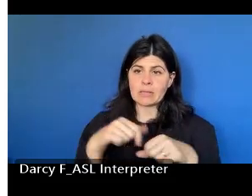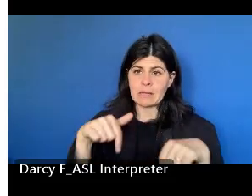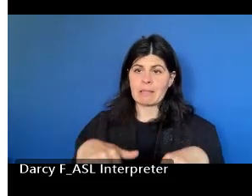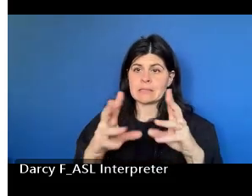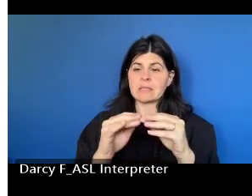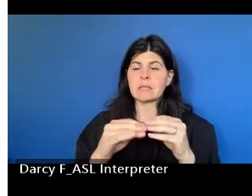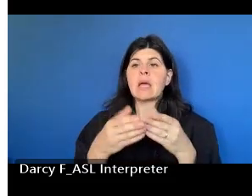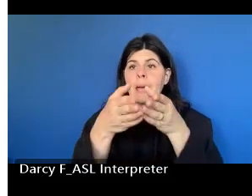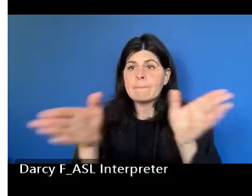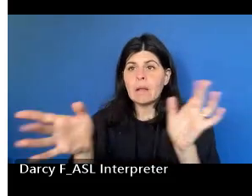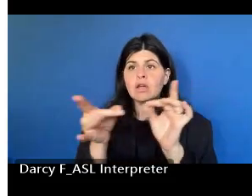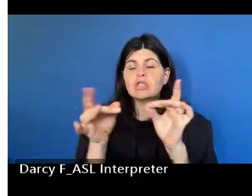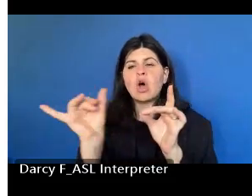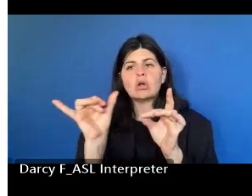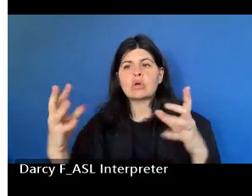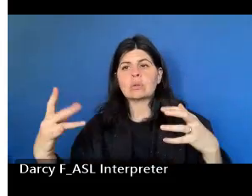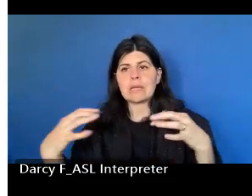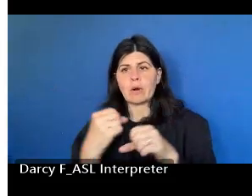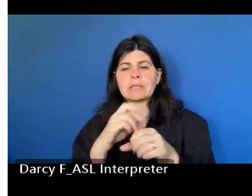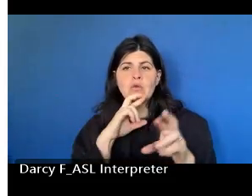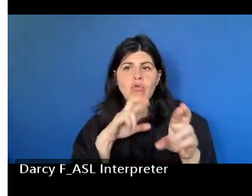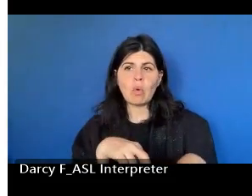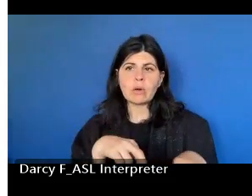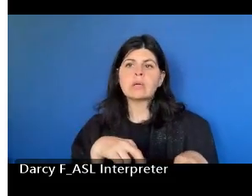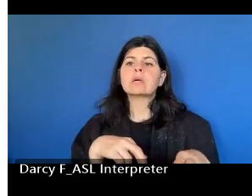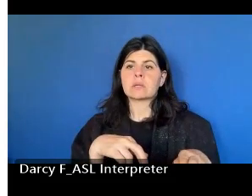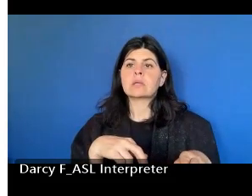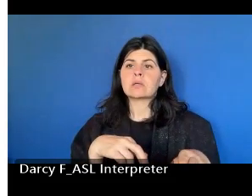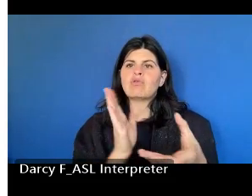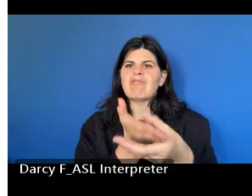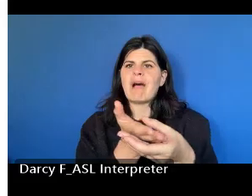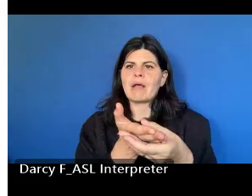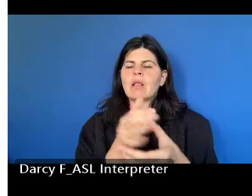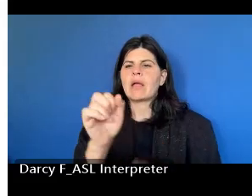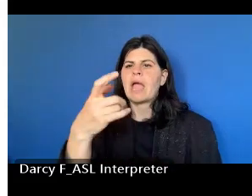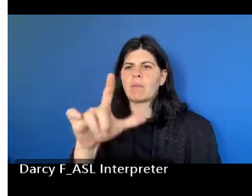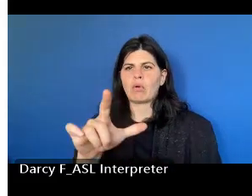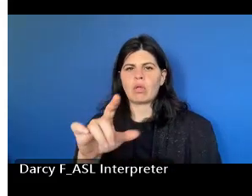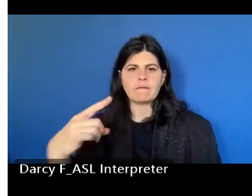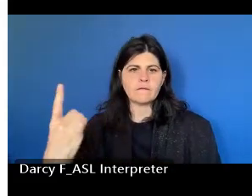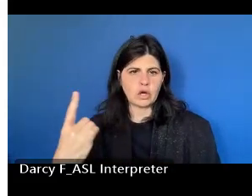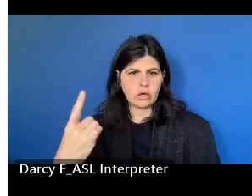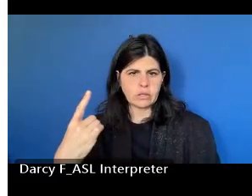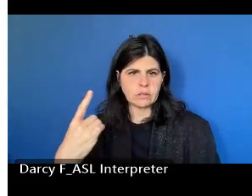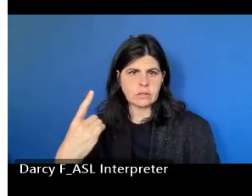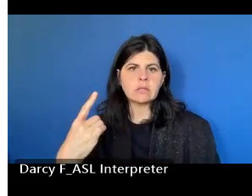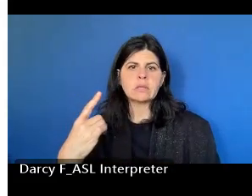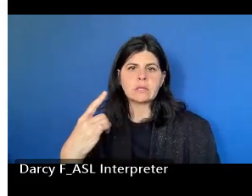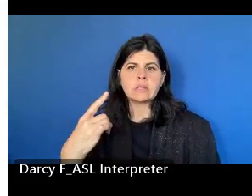also be summarized in a report to be filed on April 1st in the CPUC rulemaking